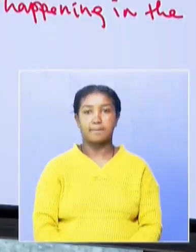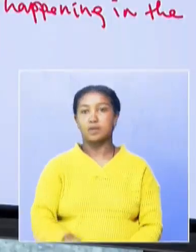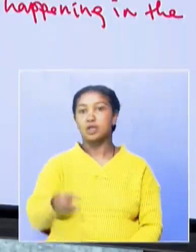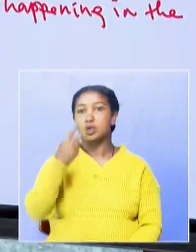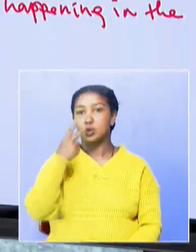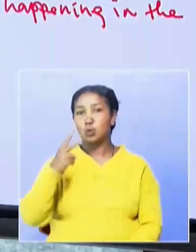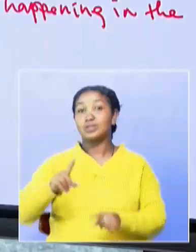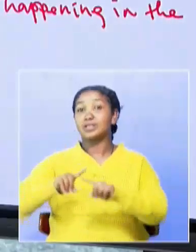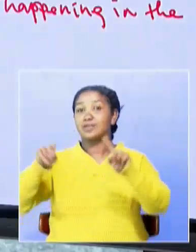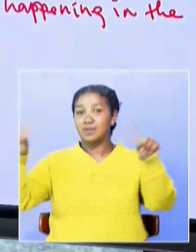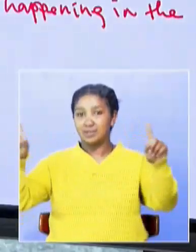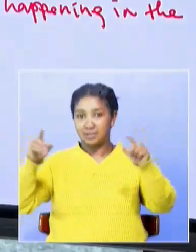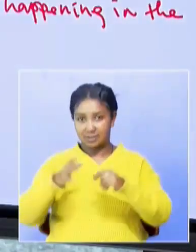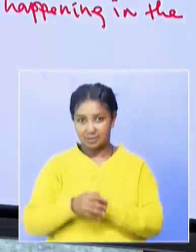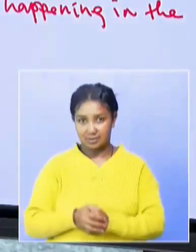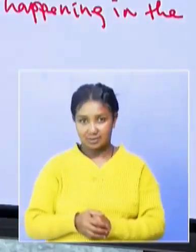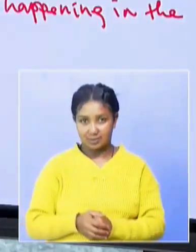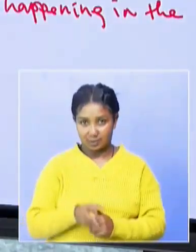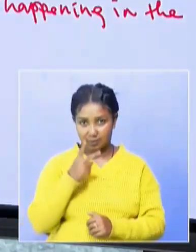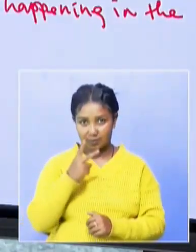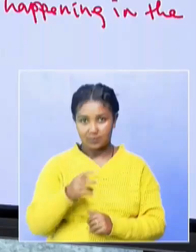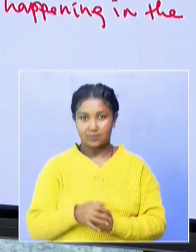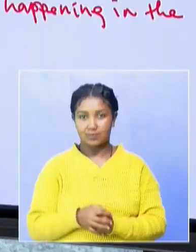Look at the difference, huh?